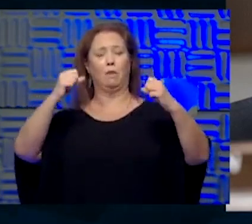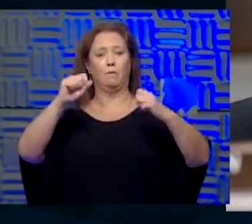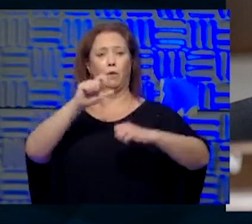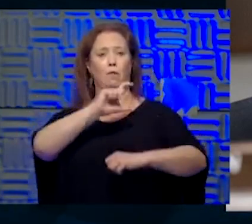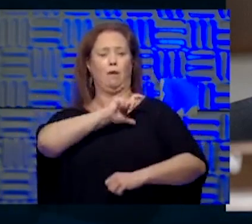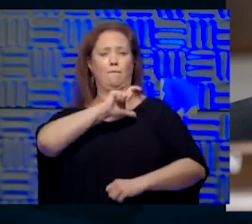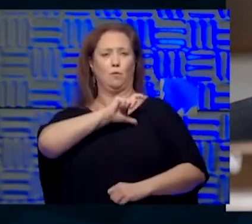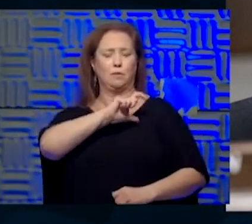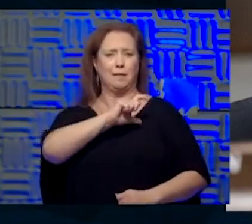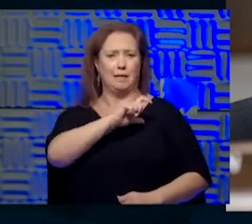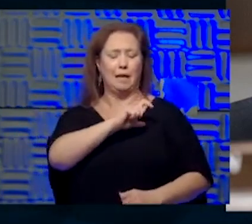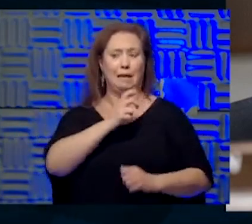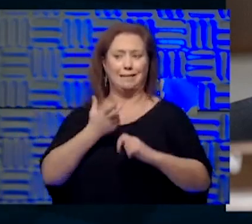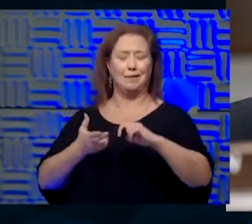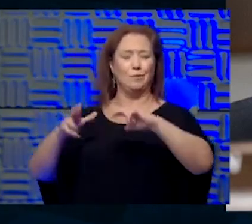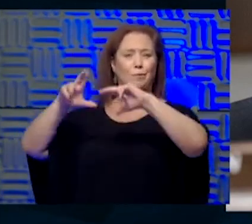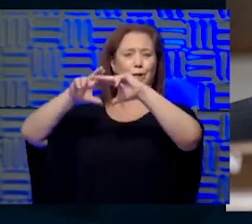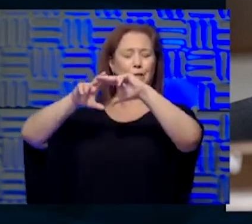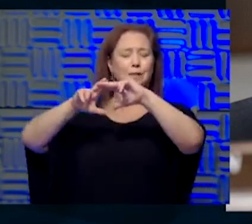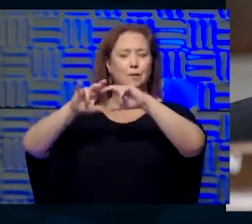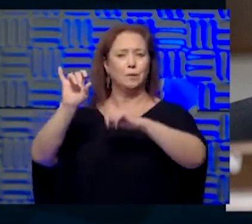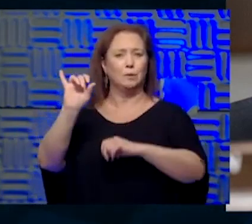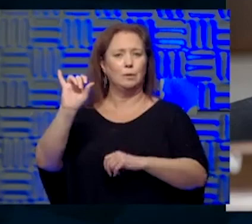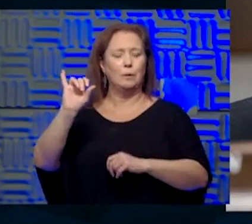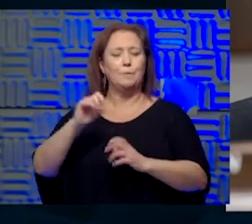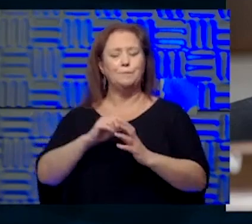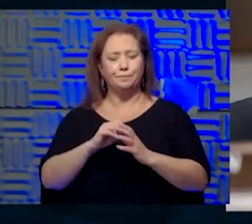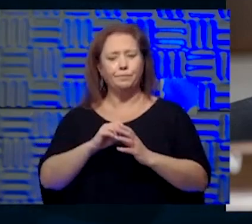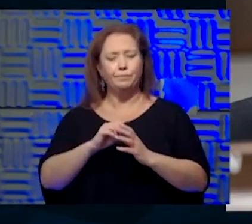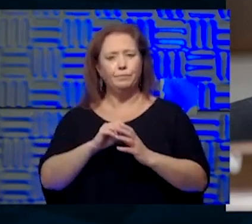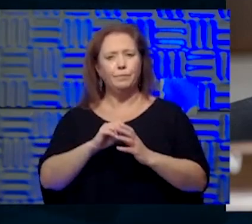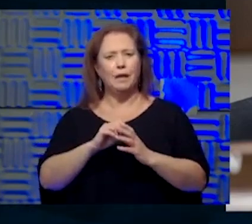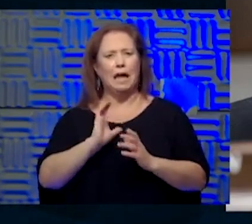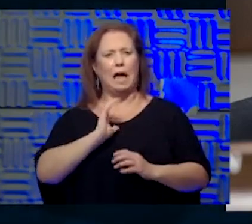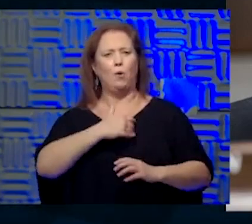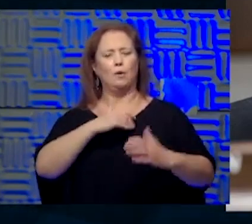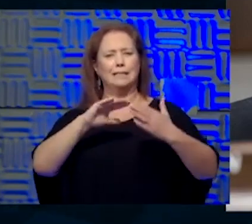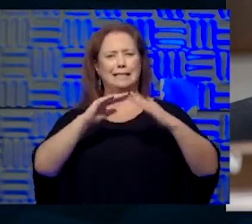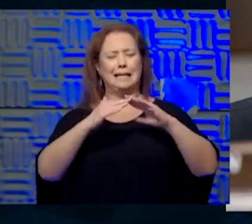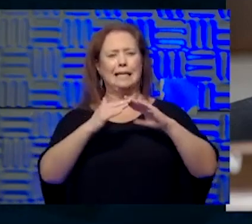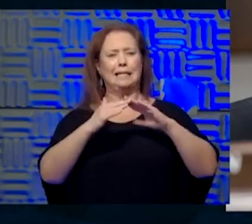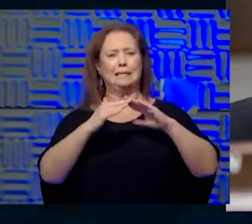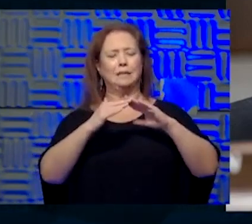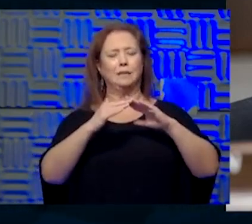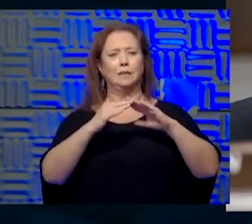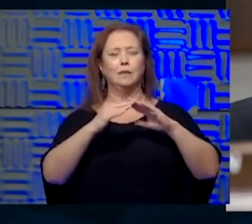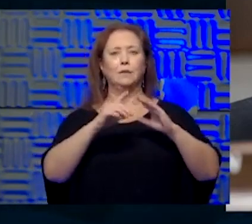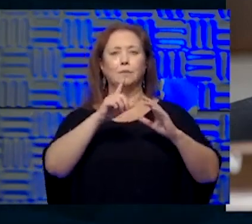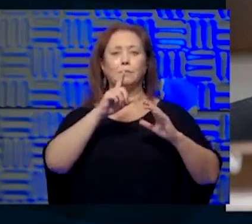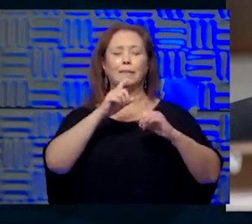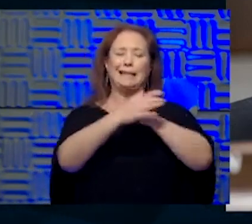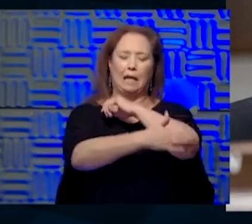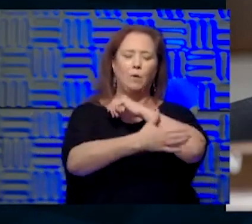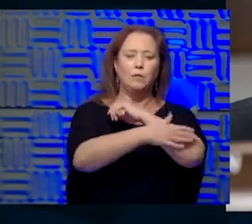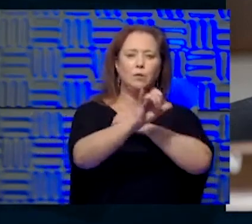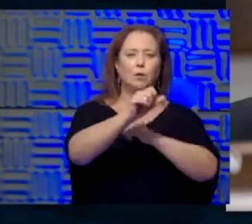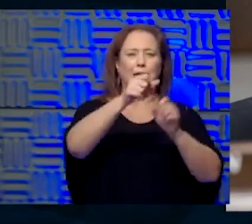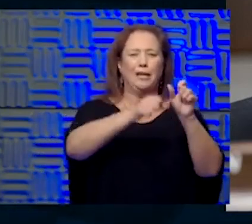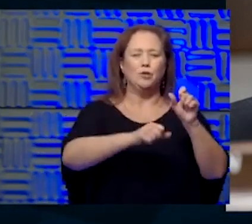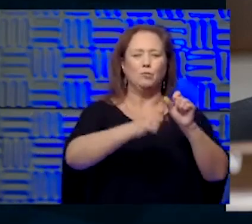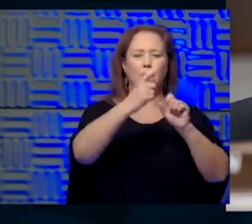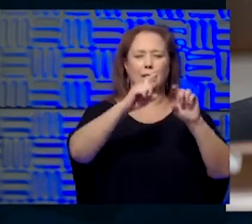enforcement has increased. So particularly our cities, I shouldn't leave out counties because each one is